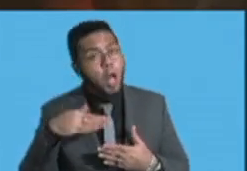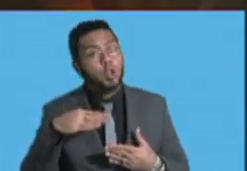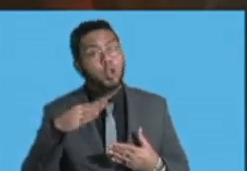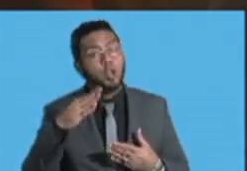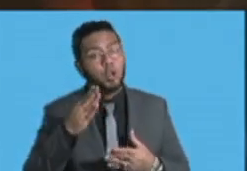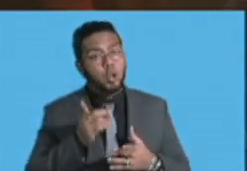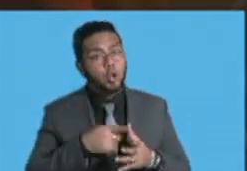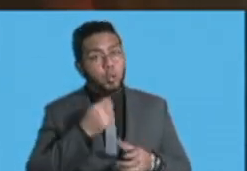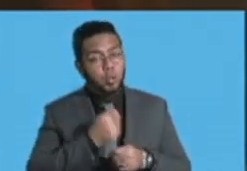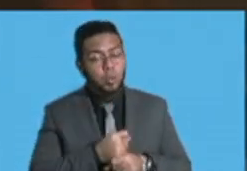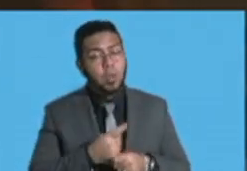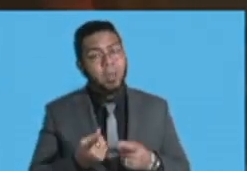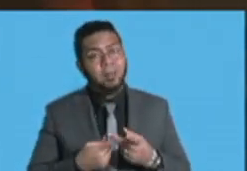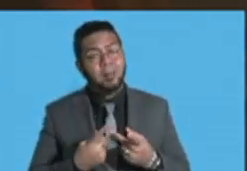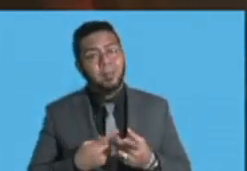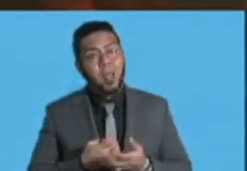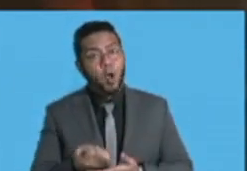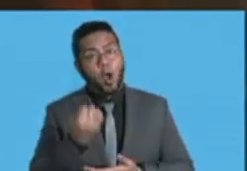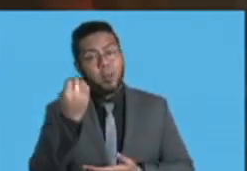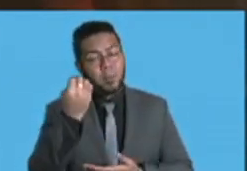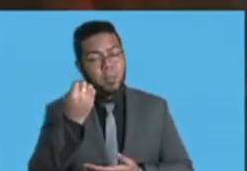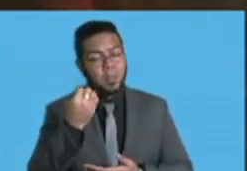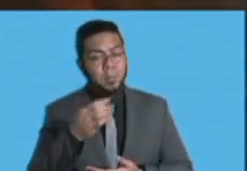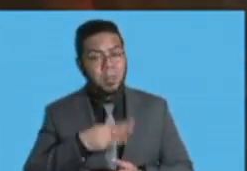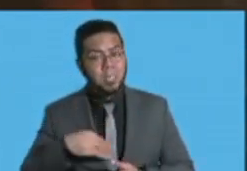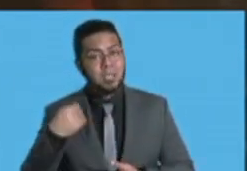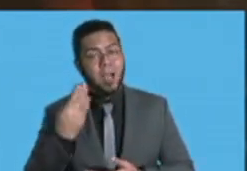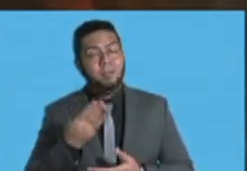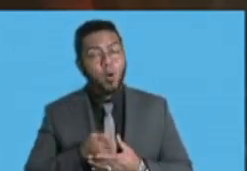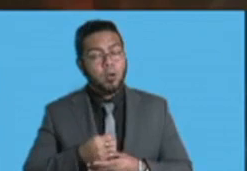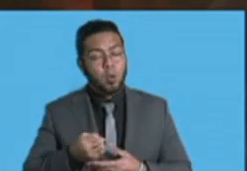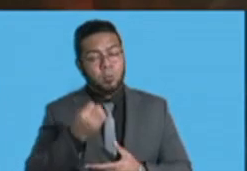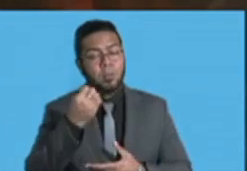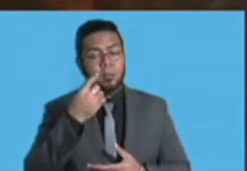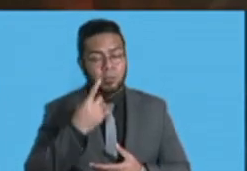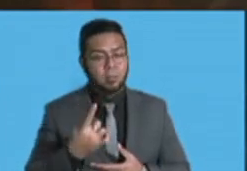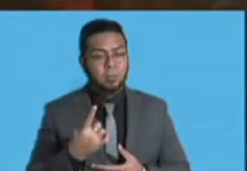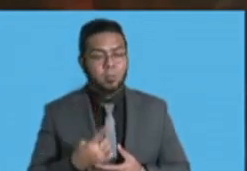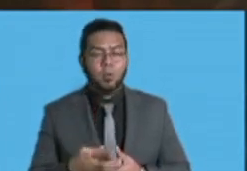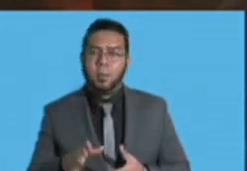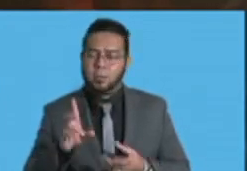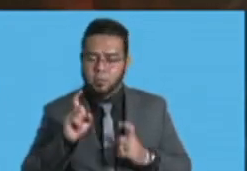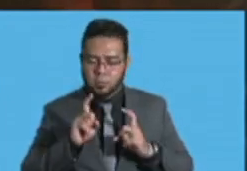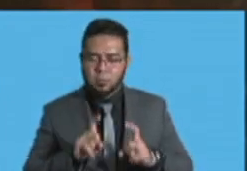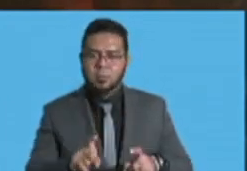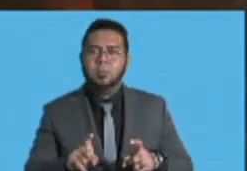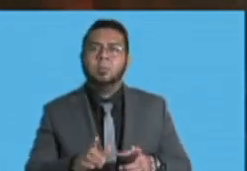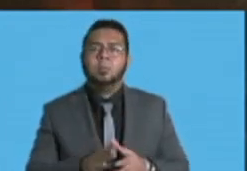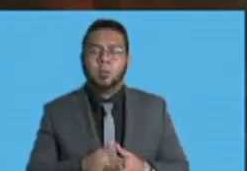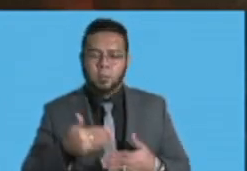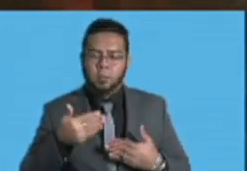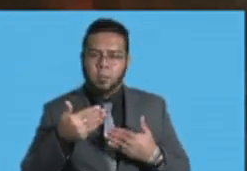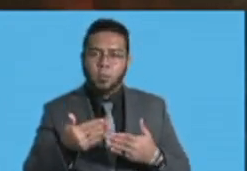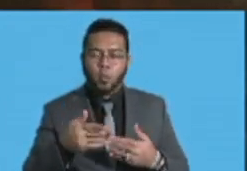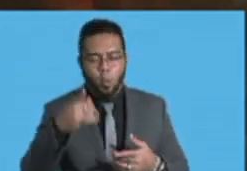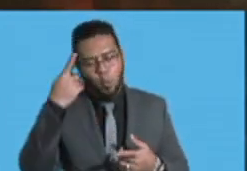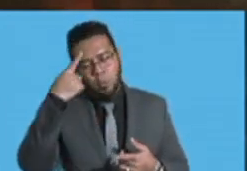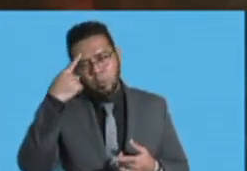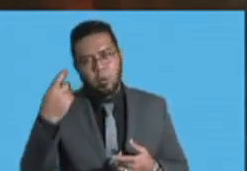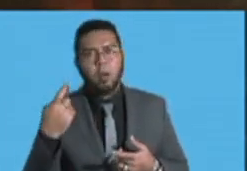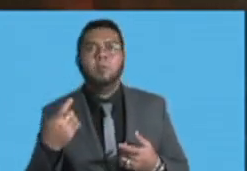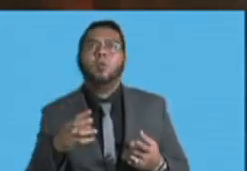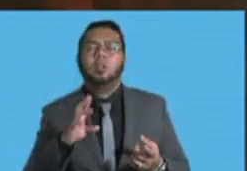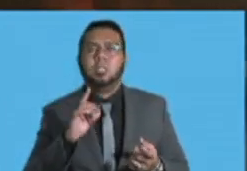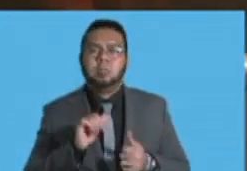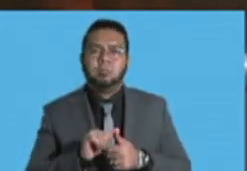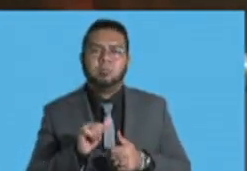budget speech, every step forward must be properly informed and based on rational decision-making in